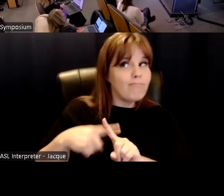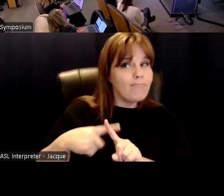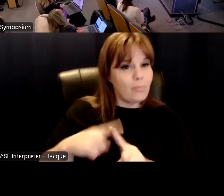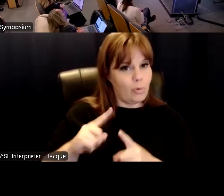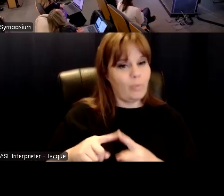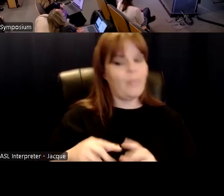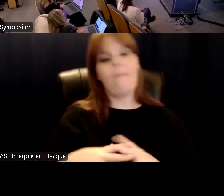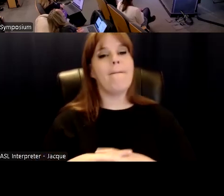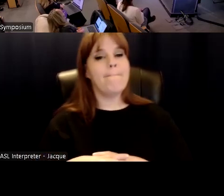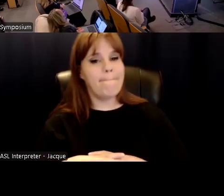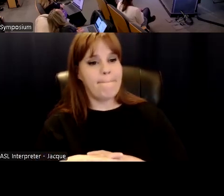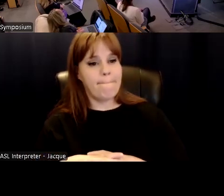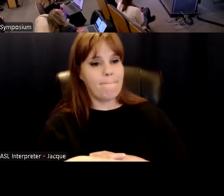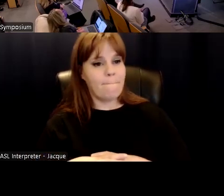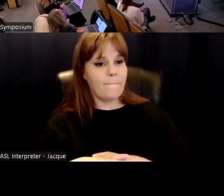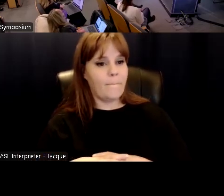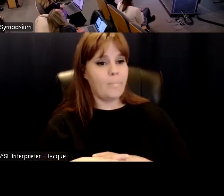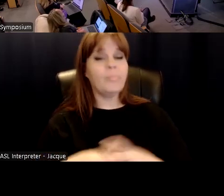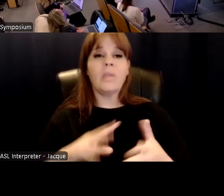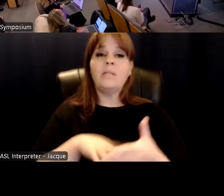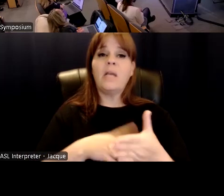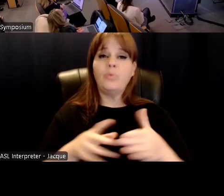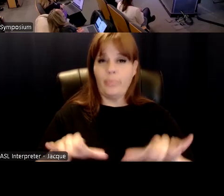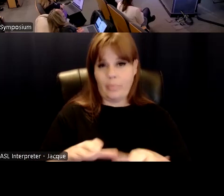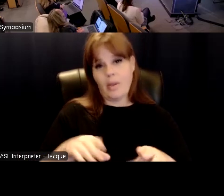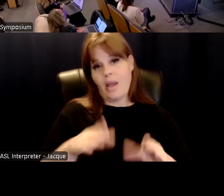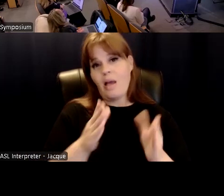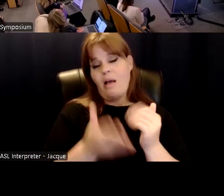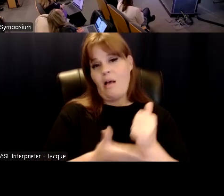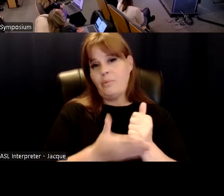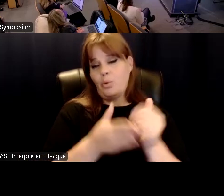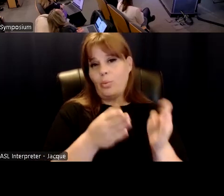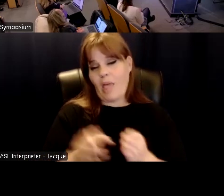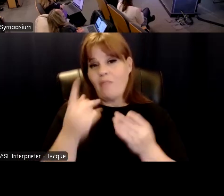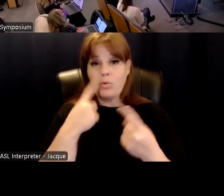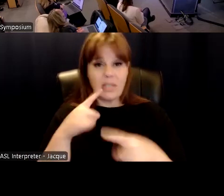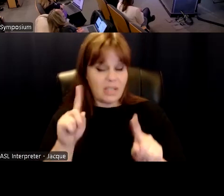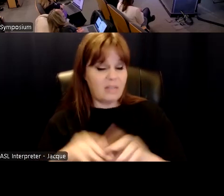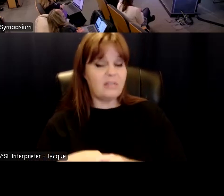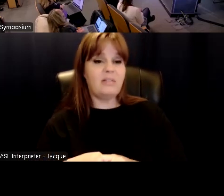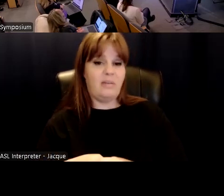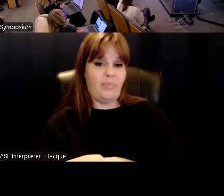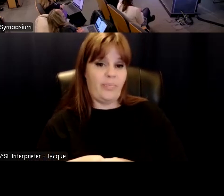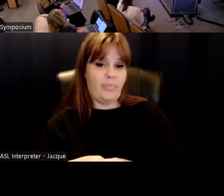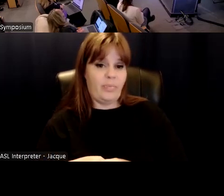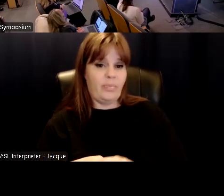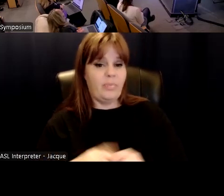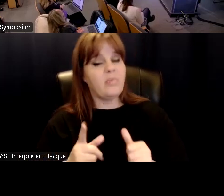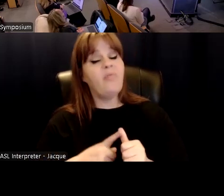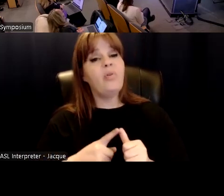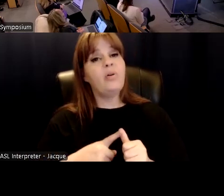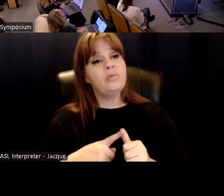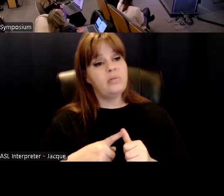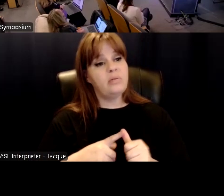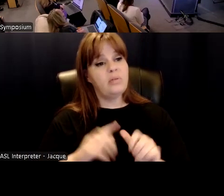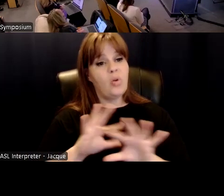And scheduling activities also helps you to plan for success. First, in keeping your overall